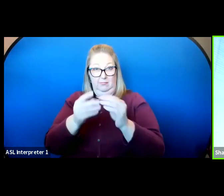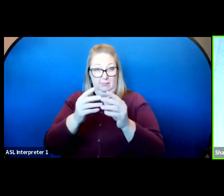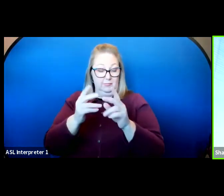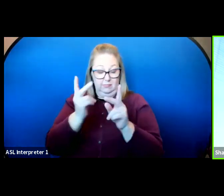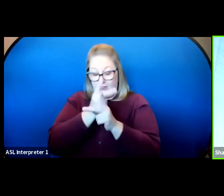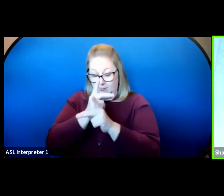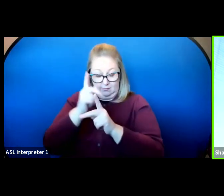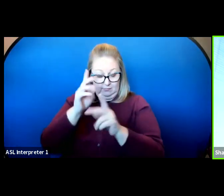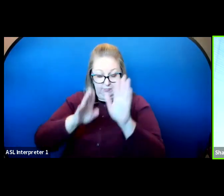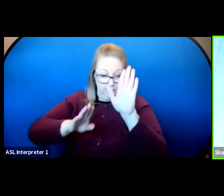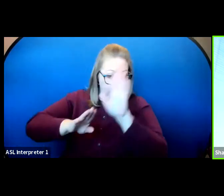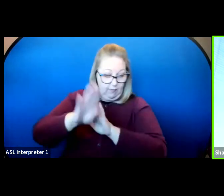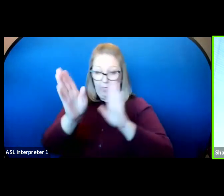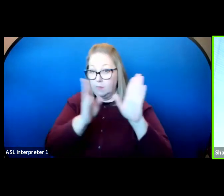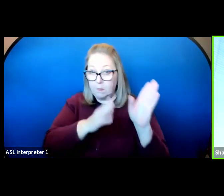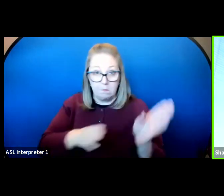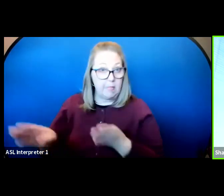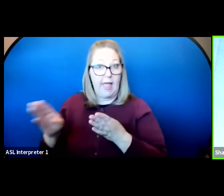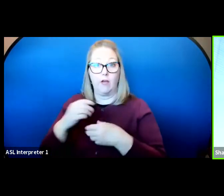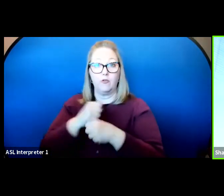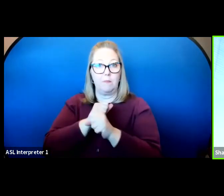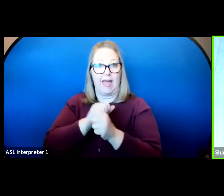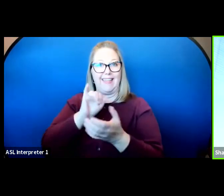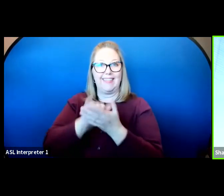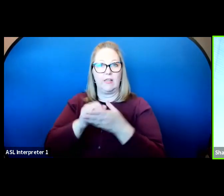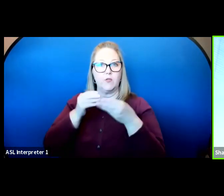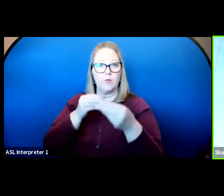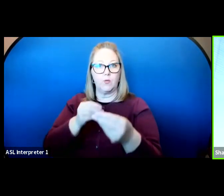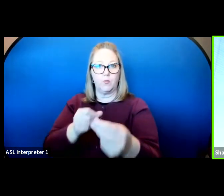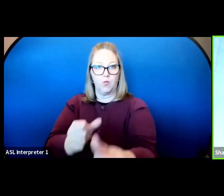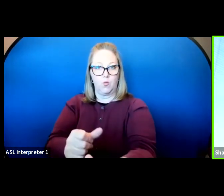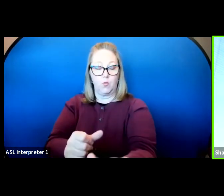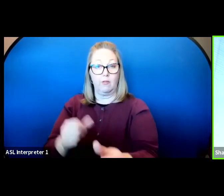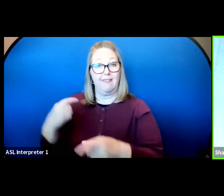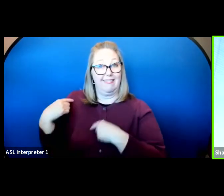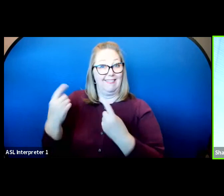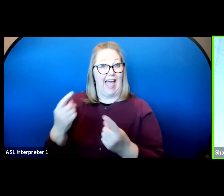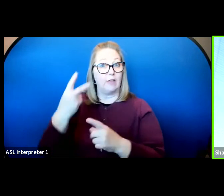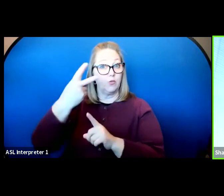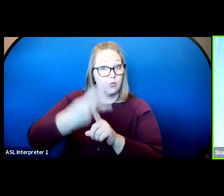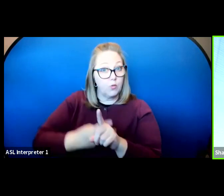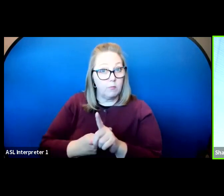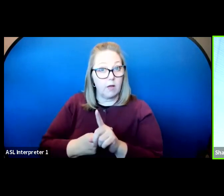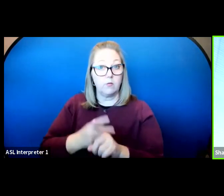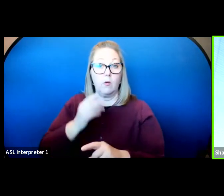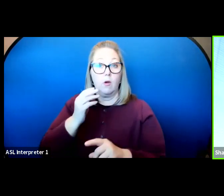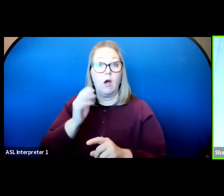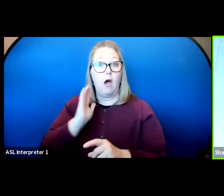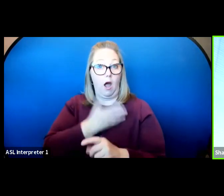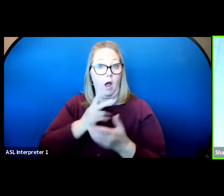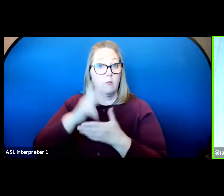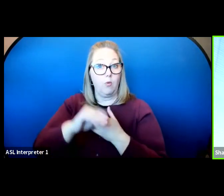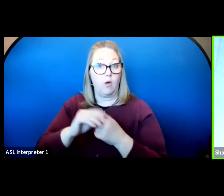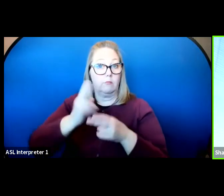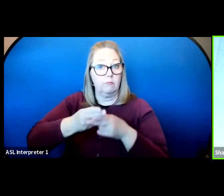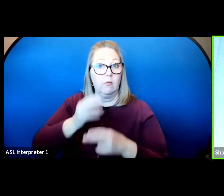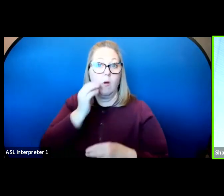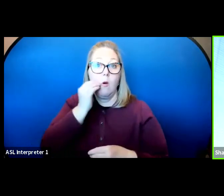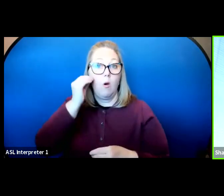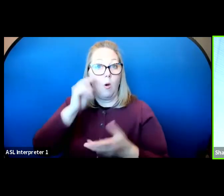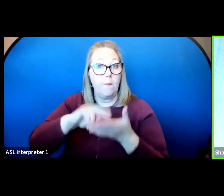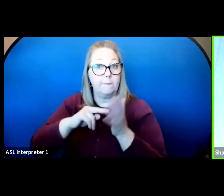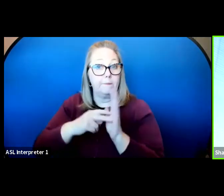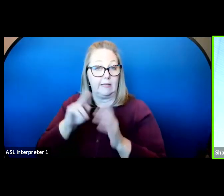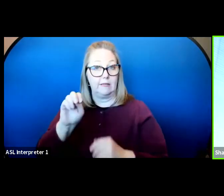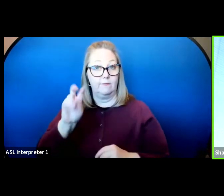much more efficient. So in the past 2 months, Home Means Nevada has been working with the other partners to